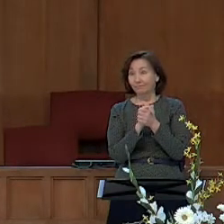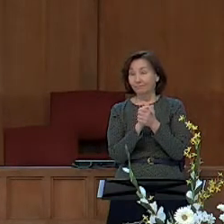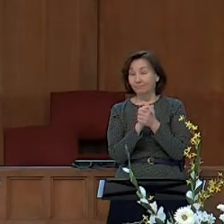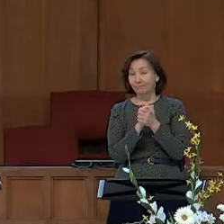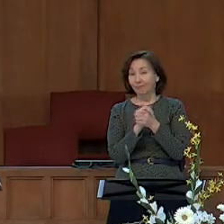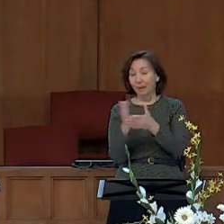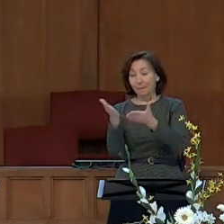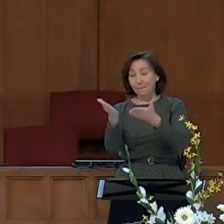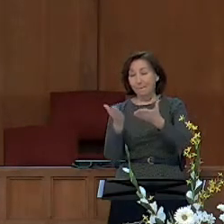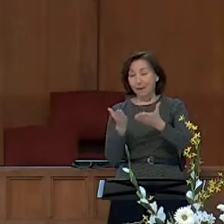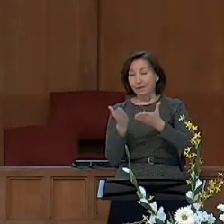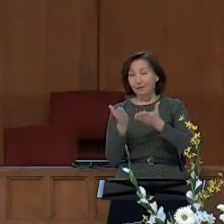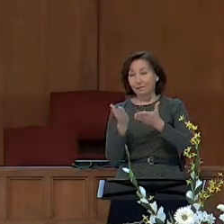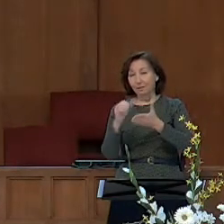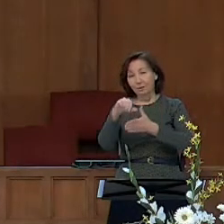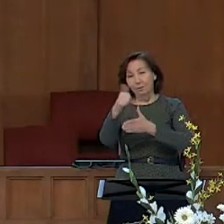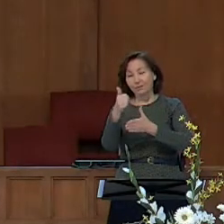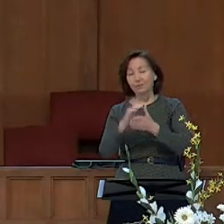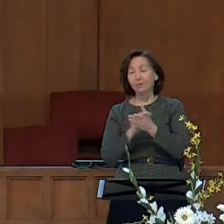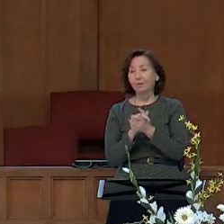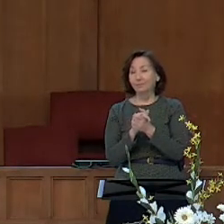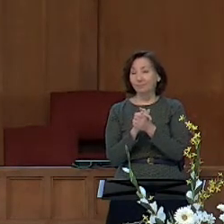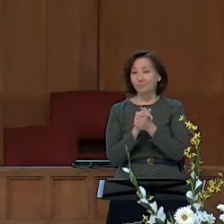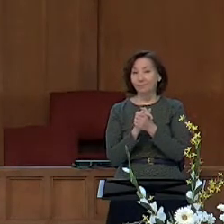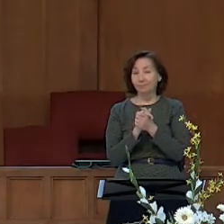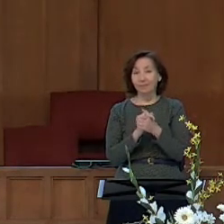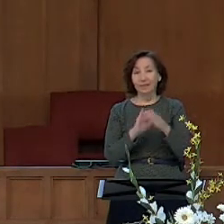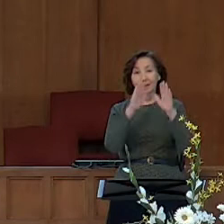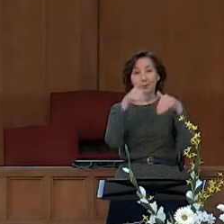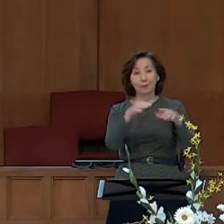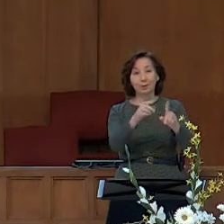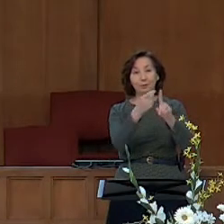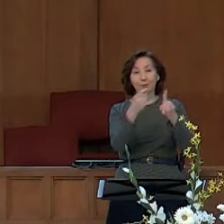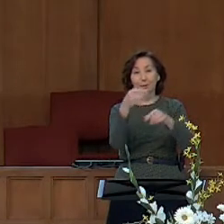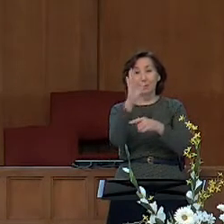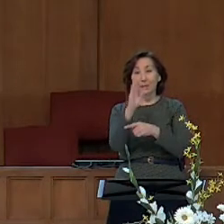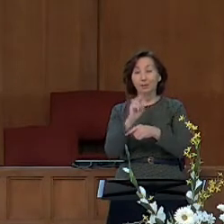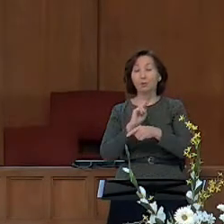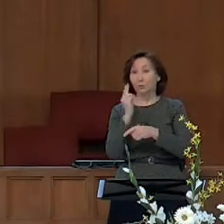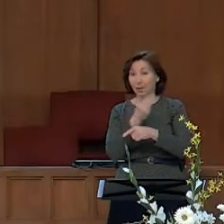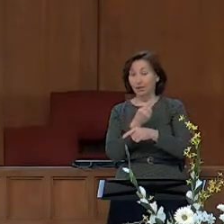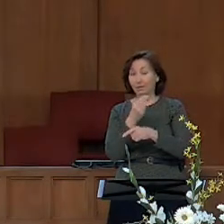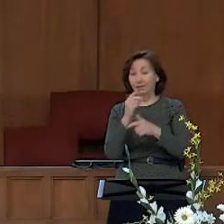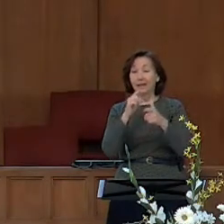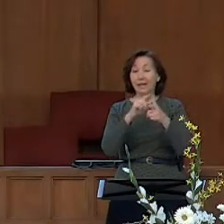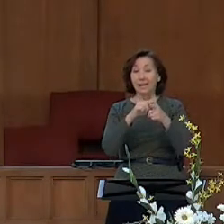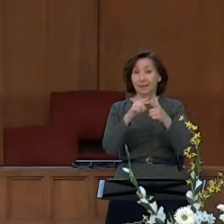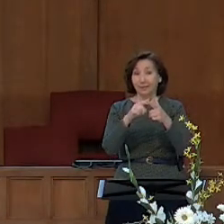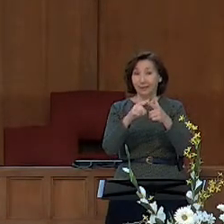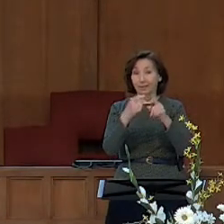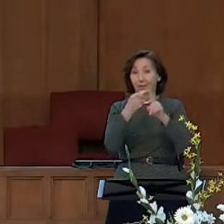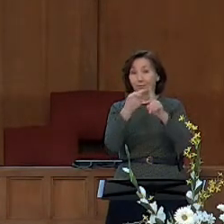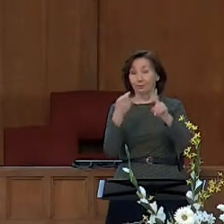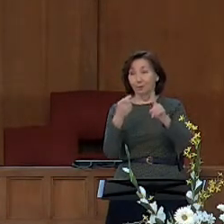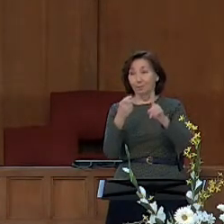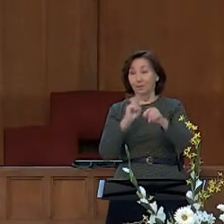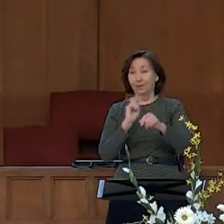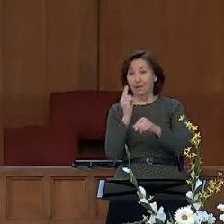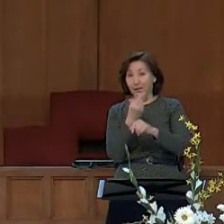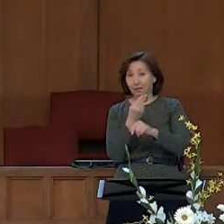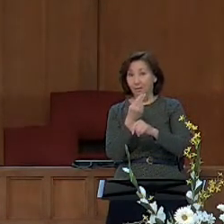back to others. It flows from God to us and then from